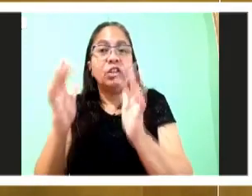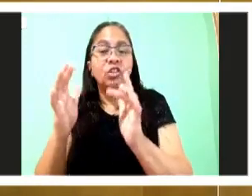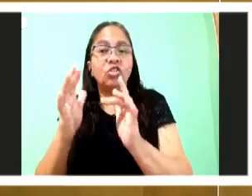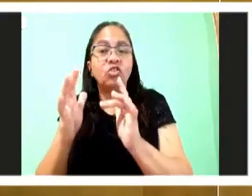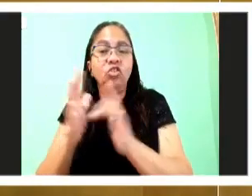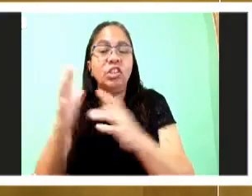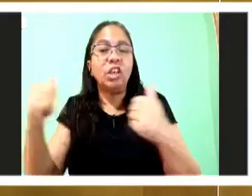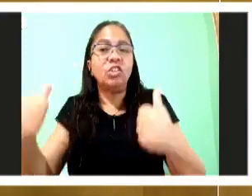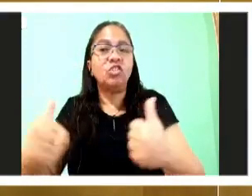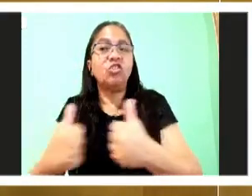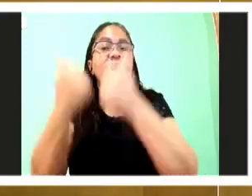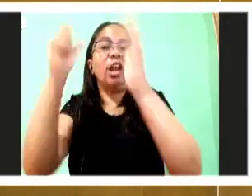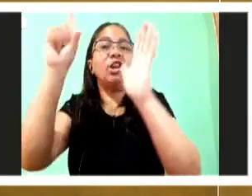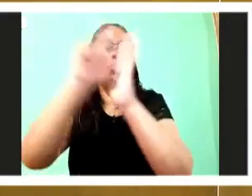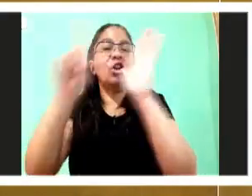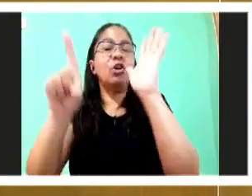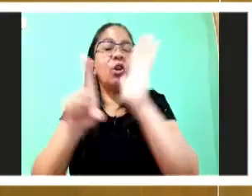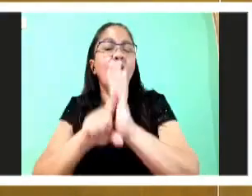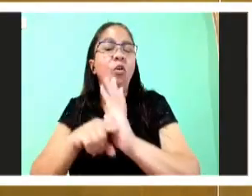is challenging